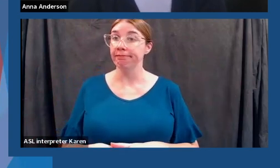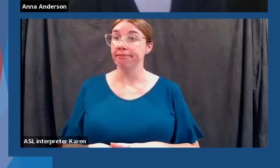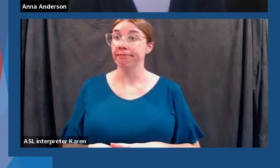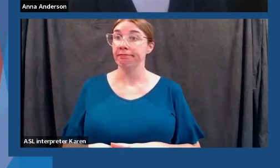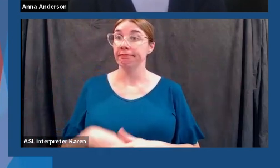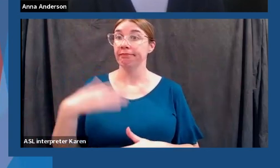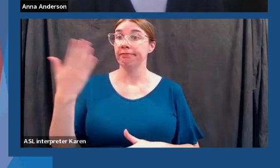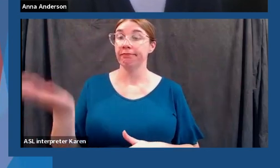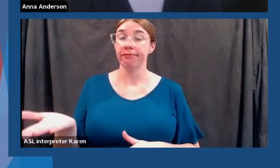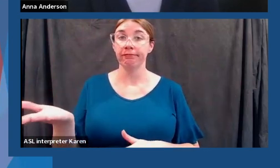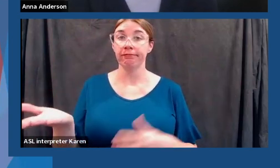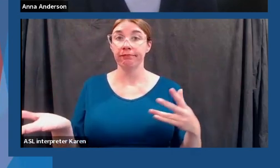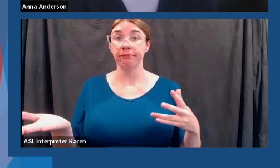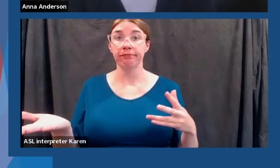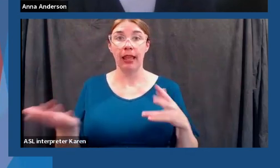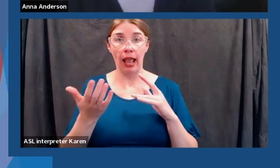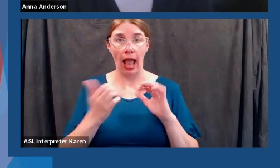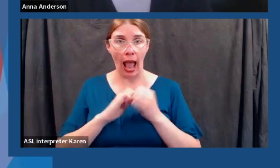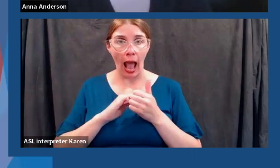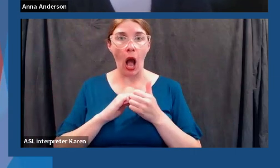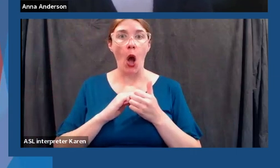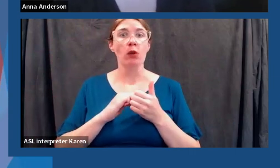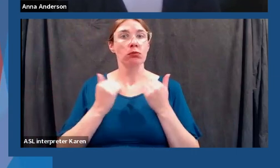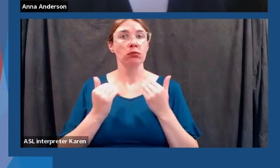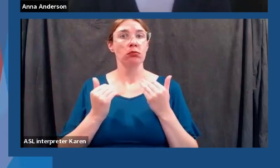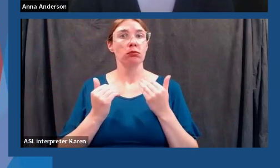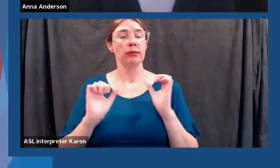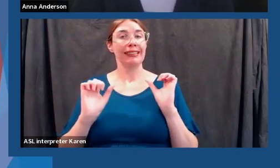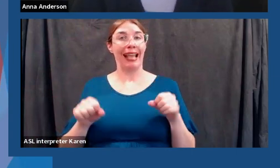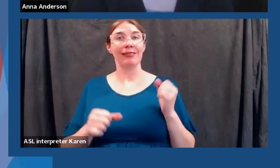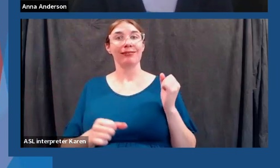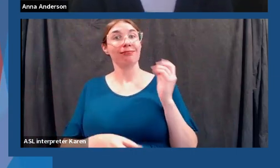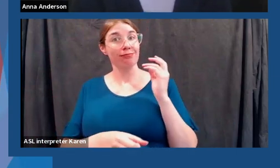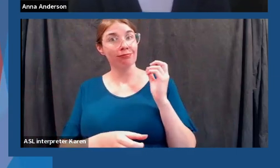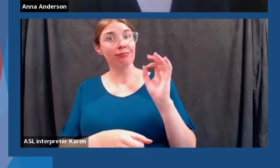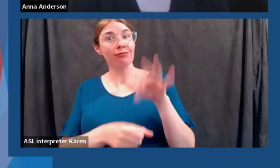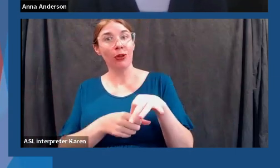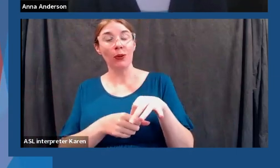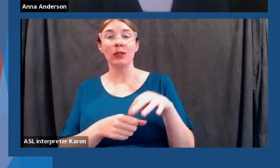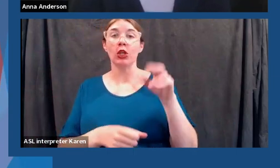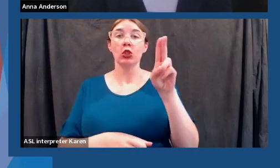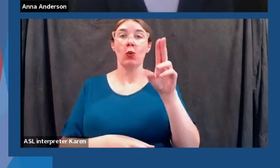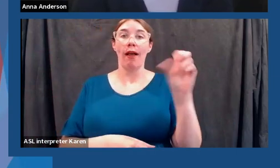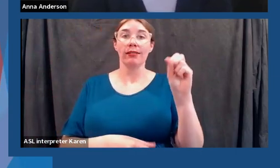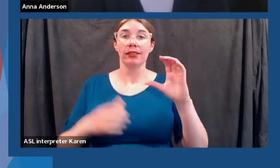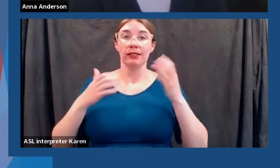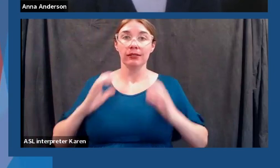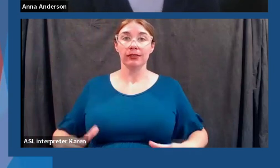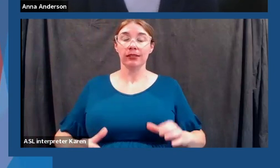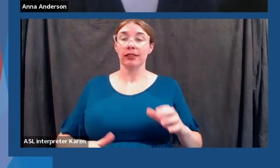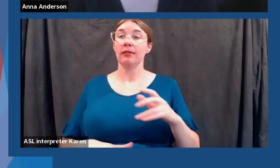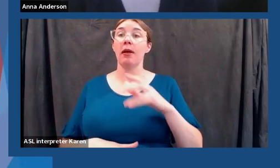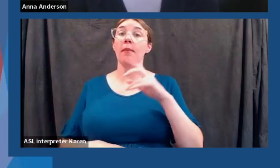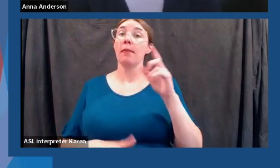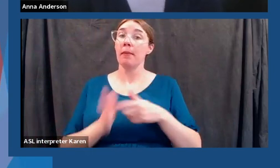Here's your eligibility. U.S. citizen. Again, I'm going to go through these fast. U.S. citizen. You must be 18 years old on or